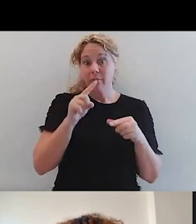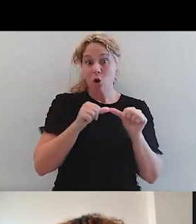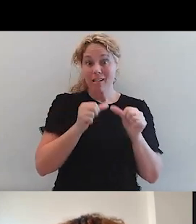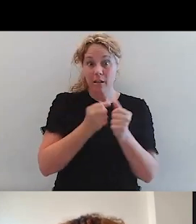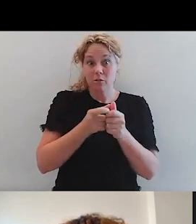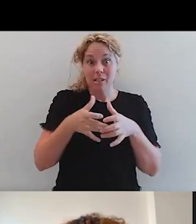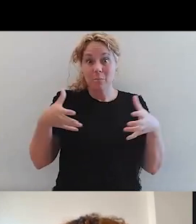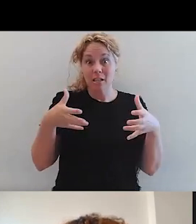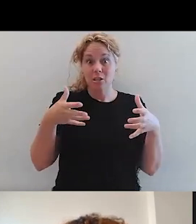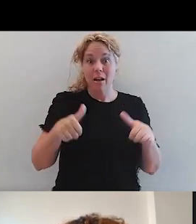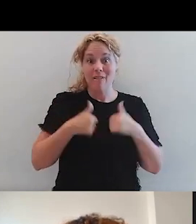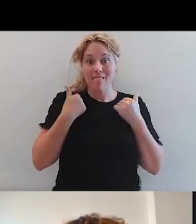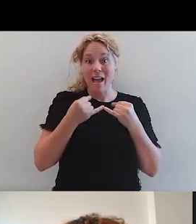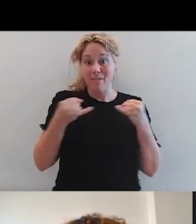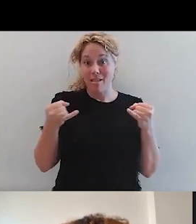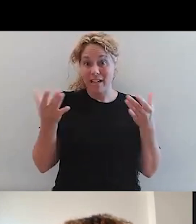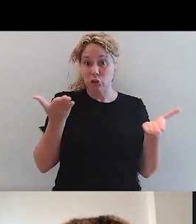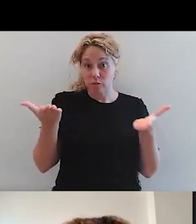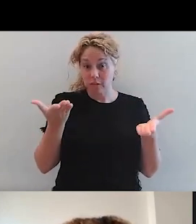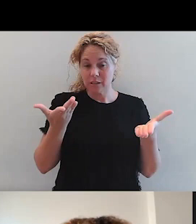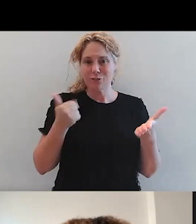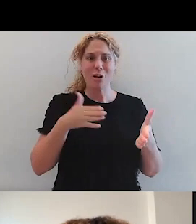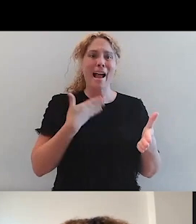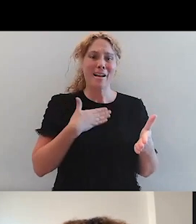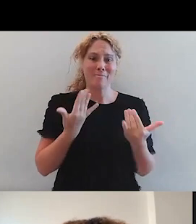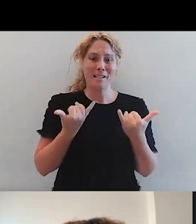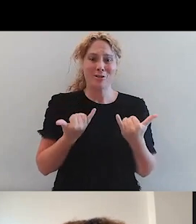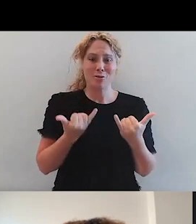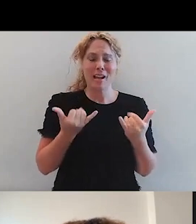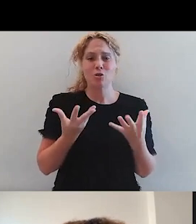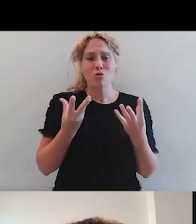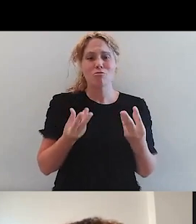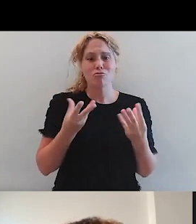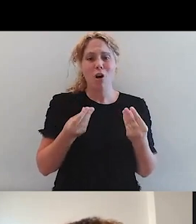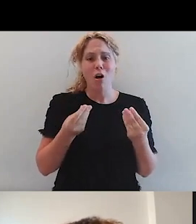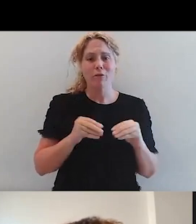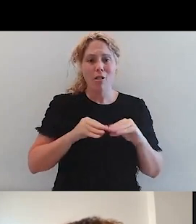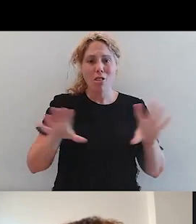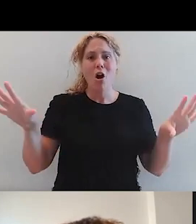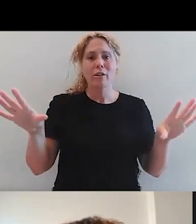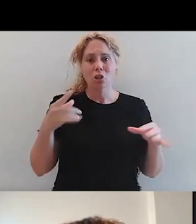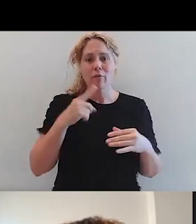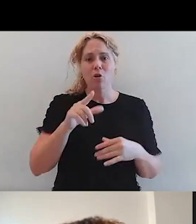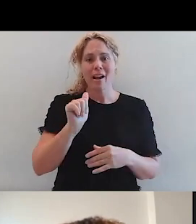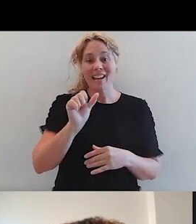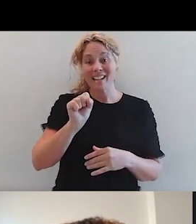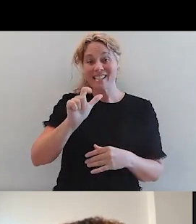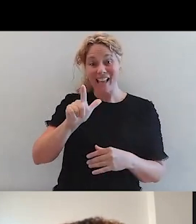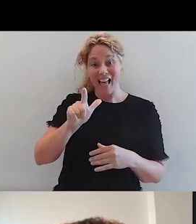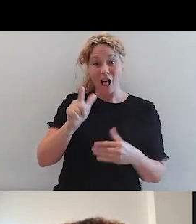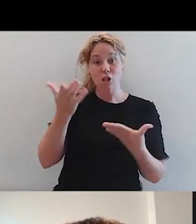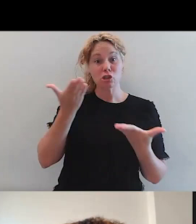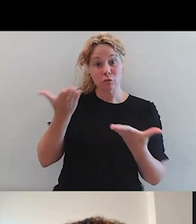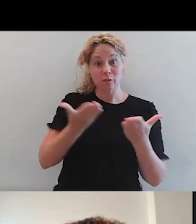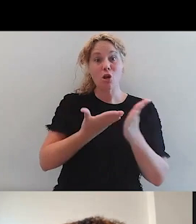Lifeline services. We are pleased today to do a soft launch for ASL services through